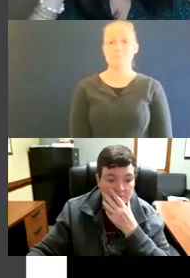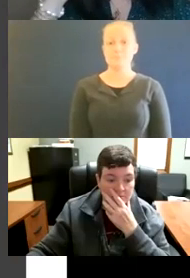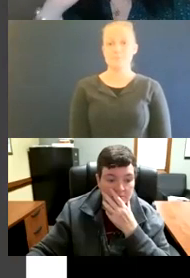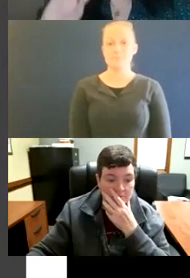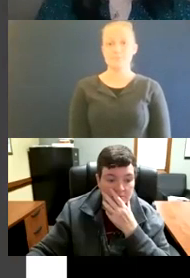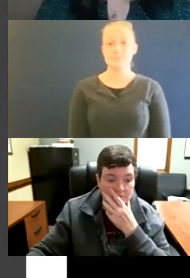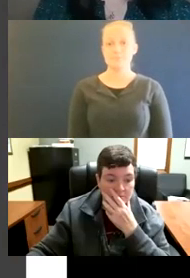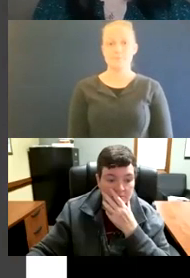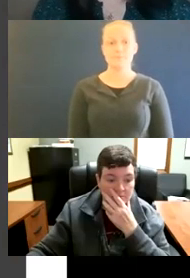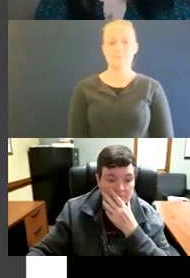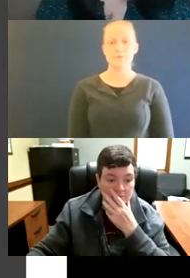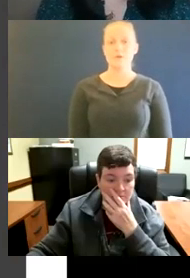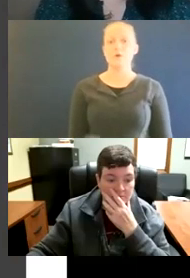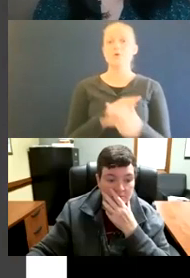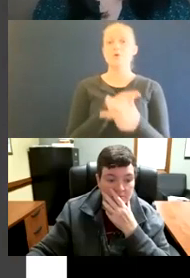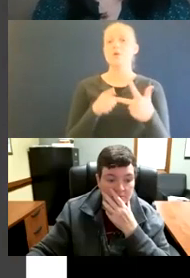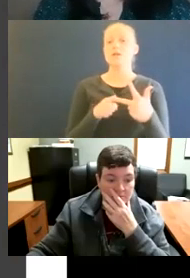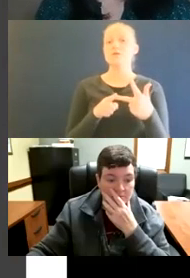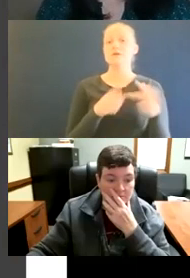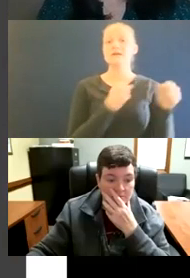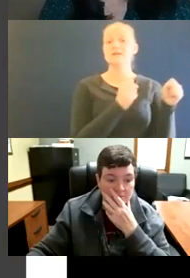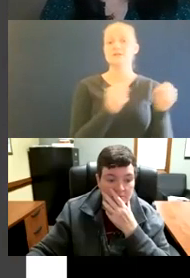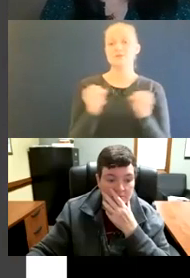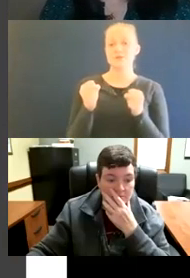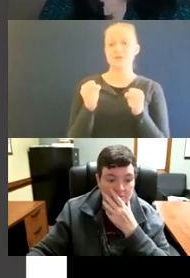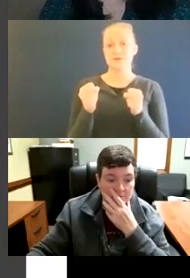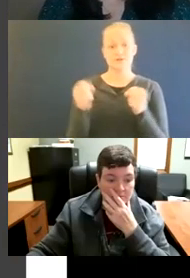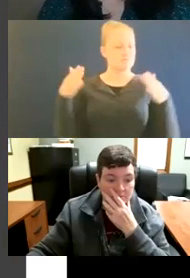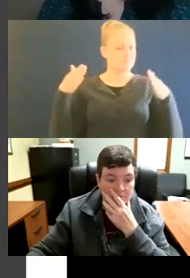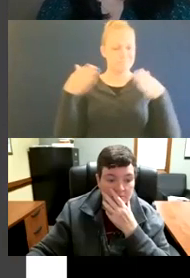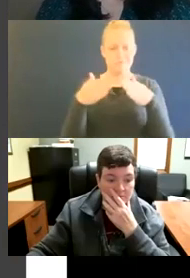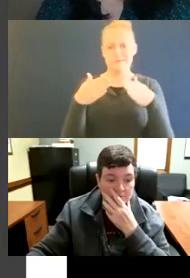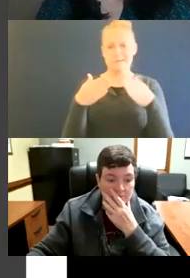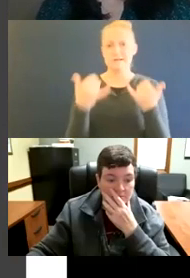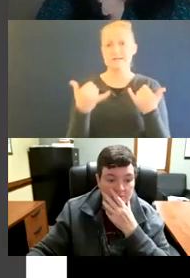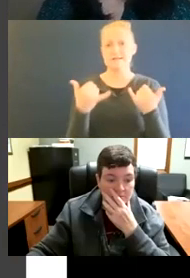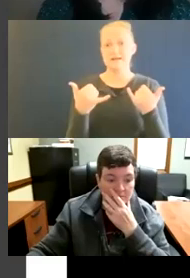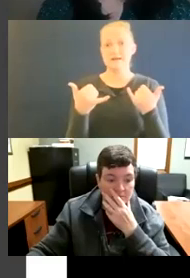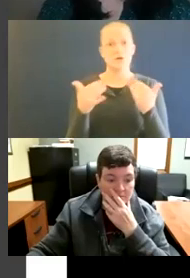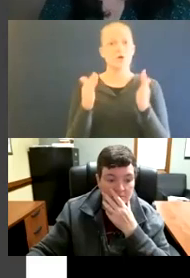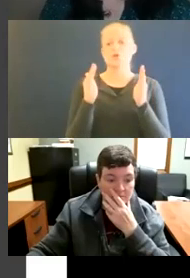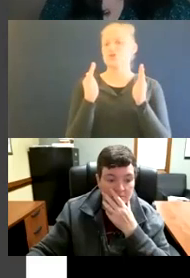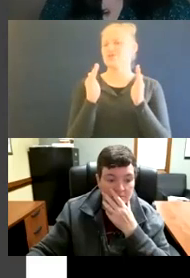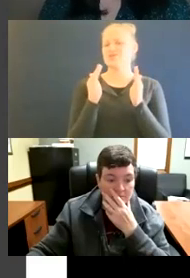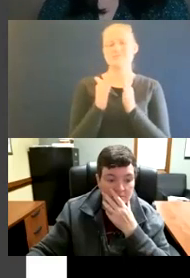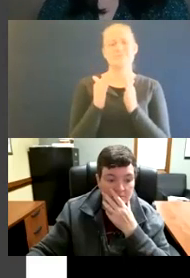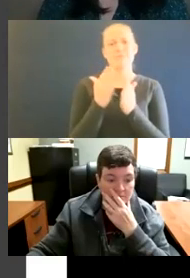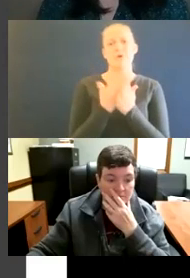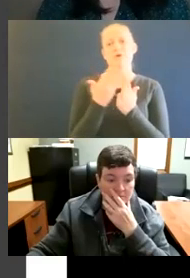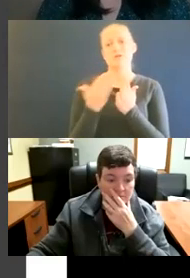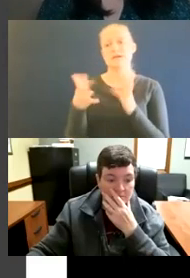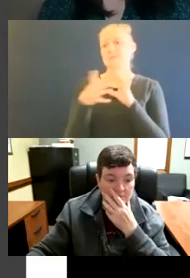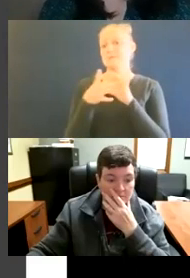So the 3 tips or the 3 strategies that we have really focused on today are just a small part of all of what's out